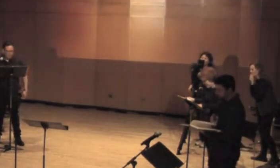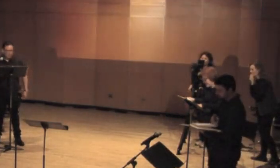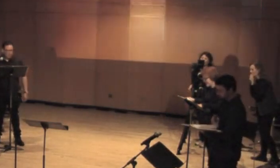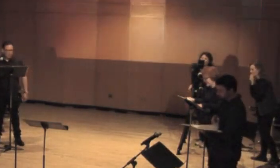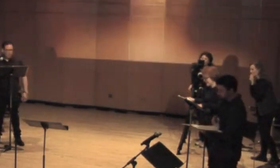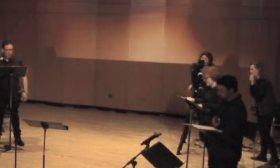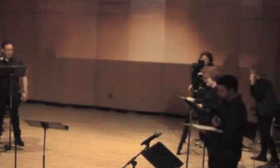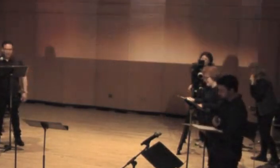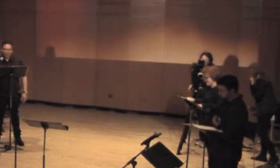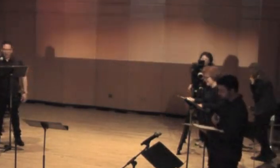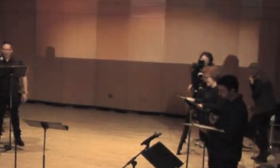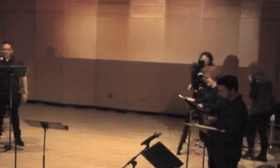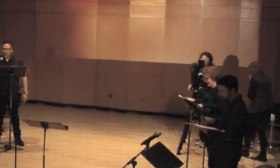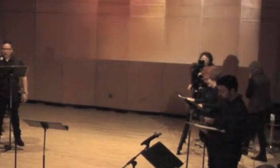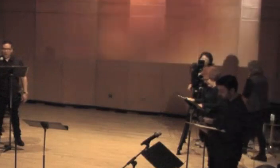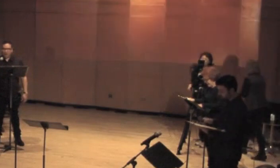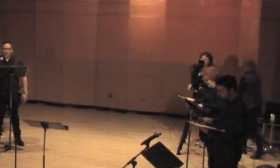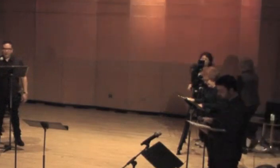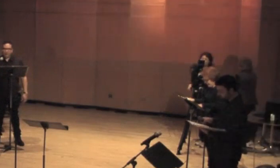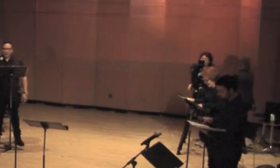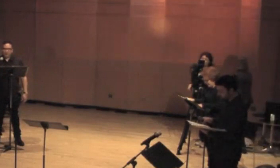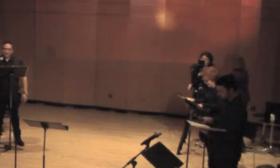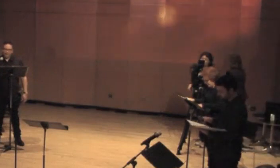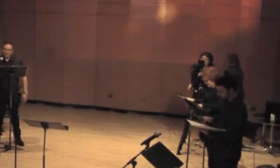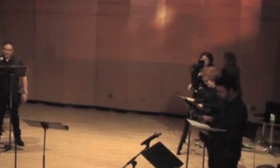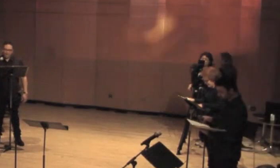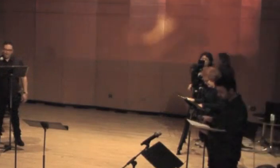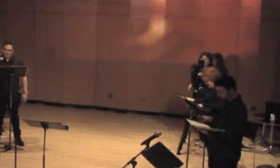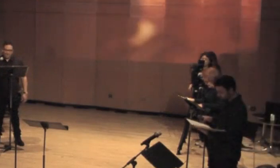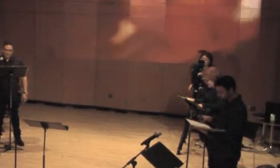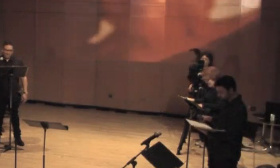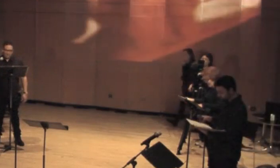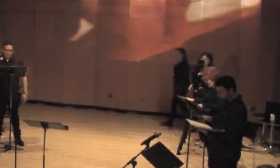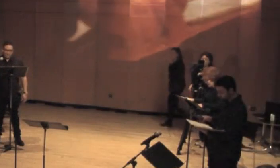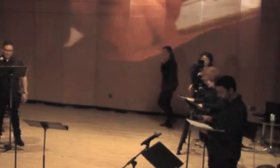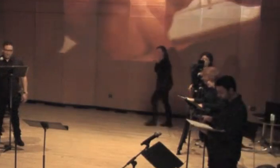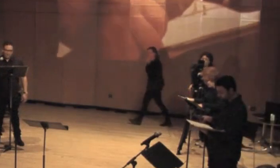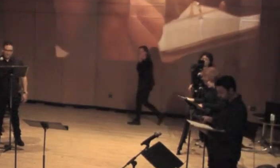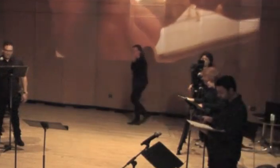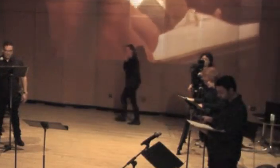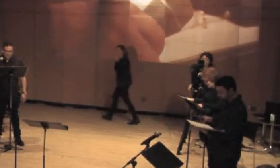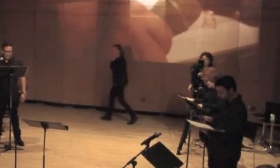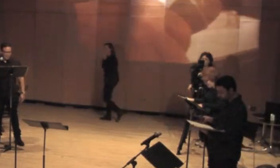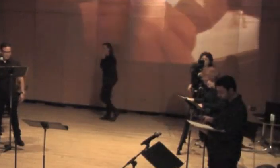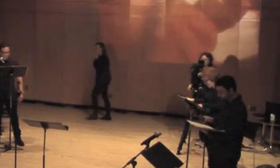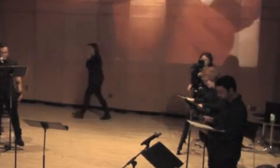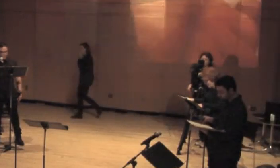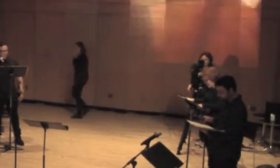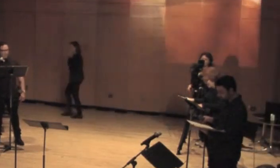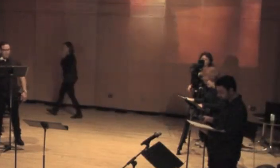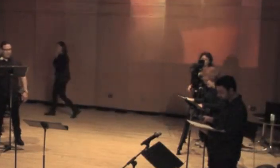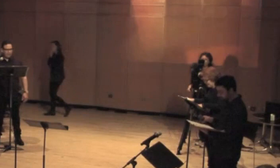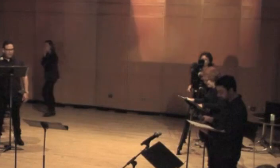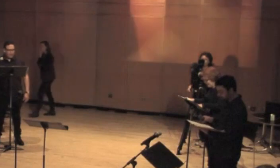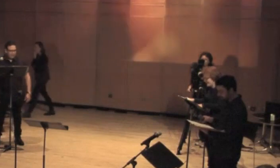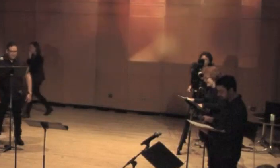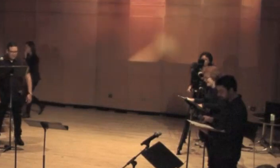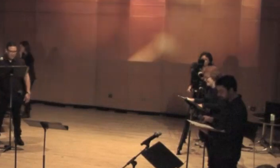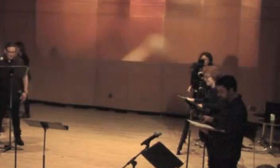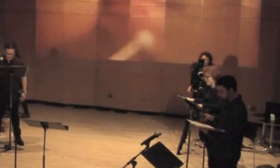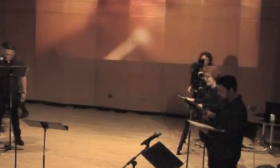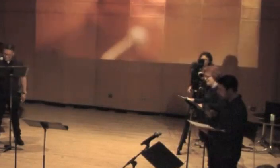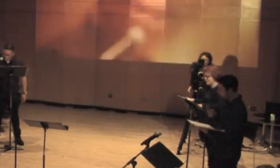of hers that long black hair I see the child I was going to have walking around in her